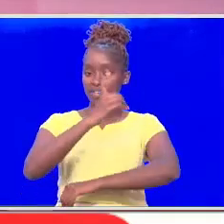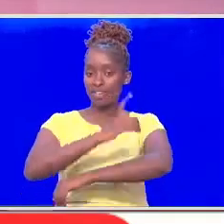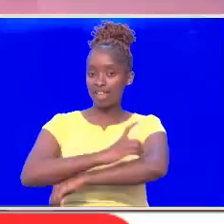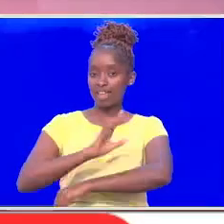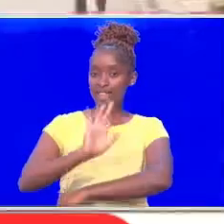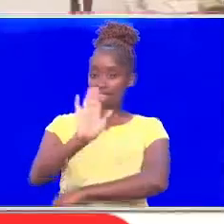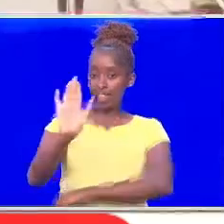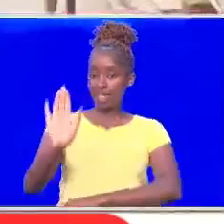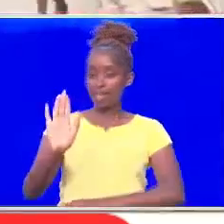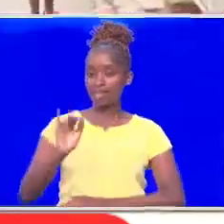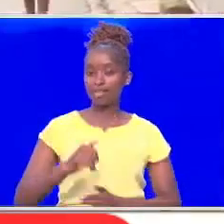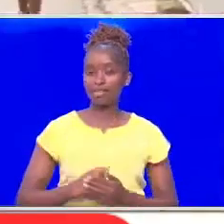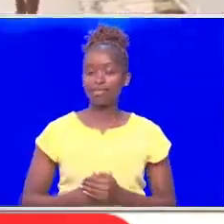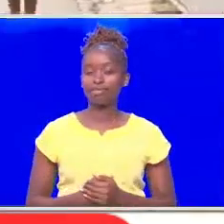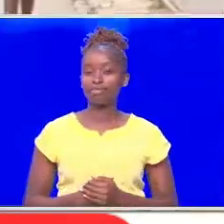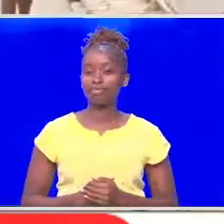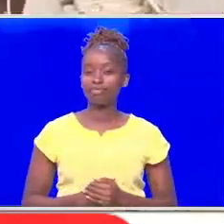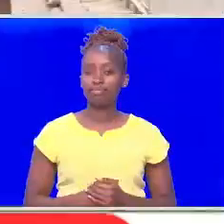report.